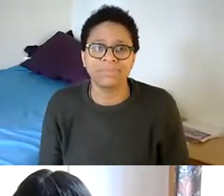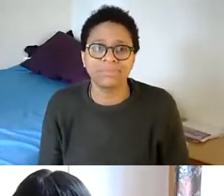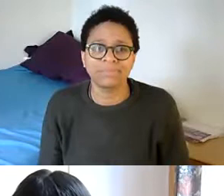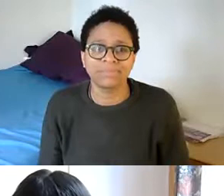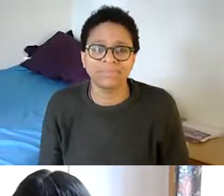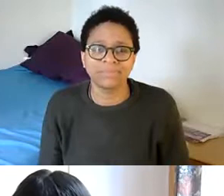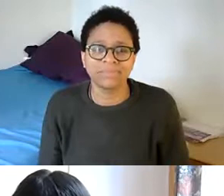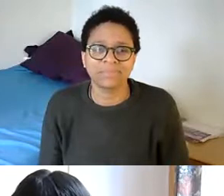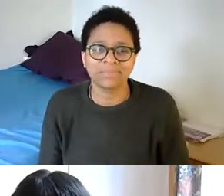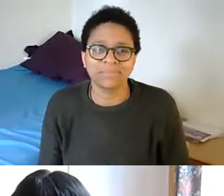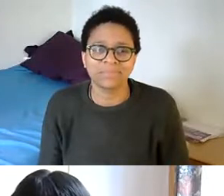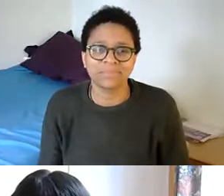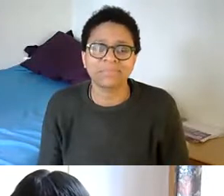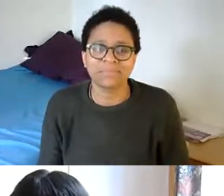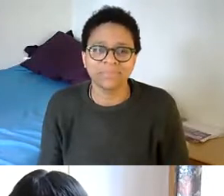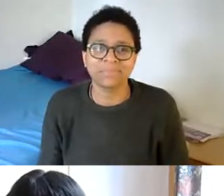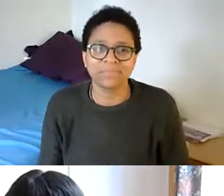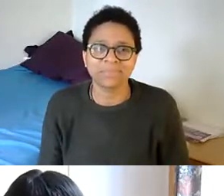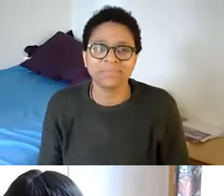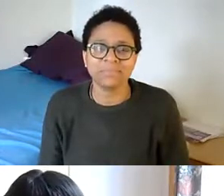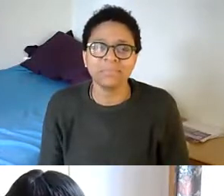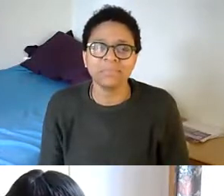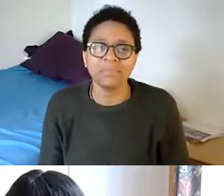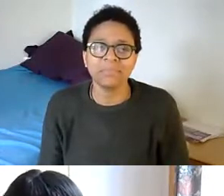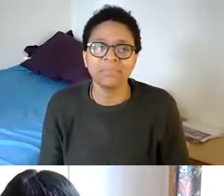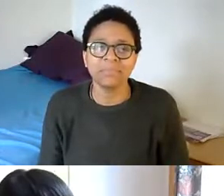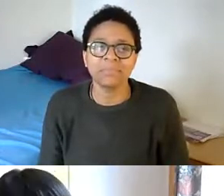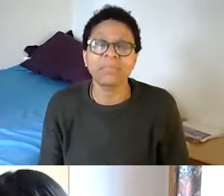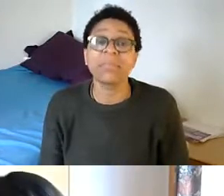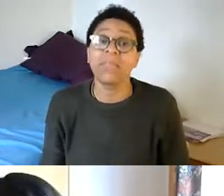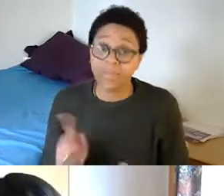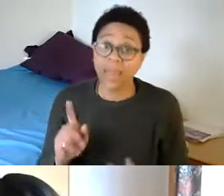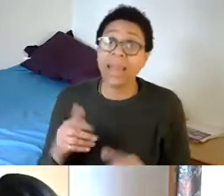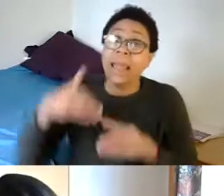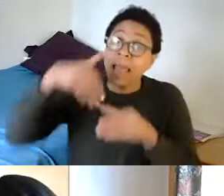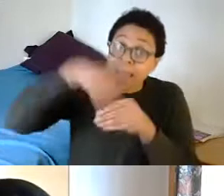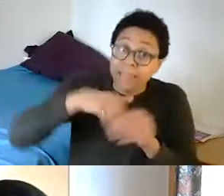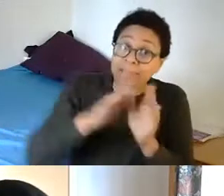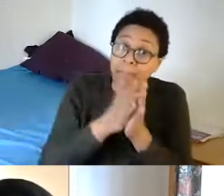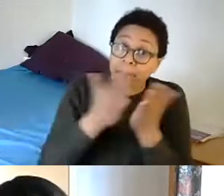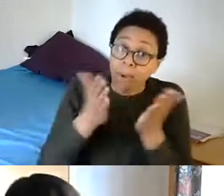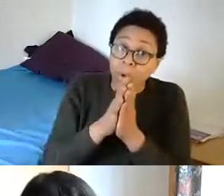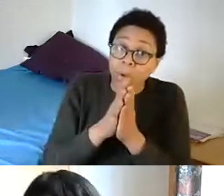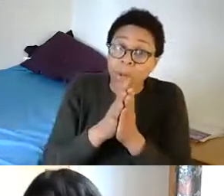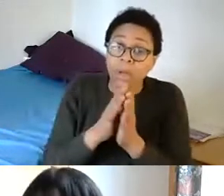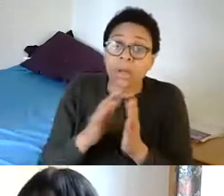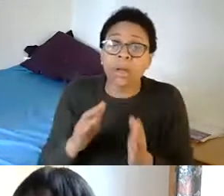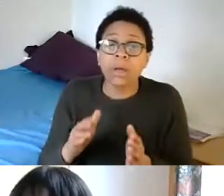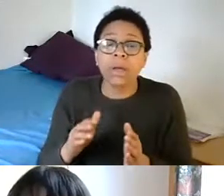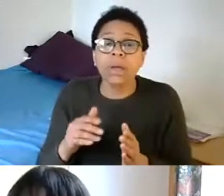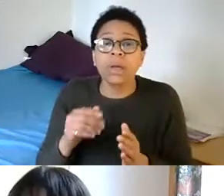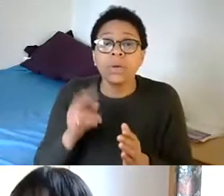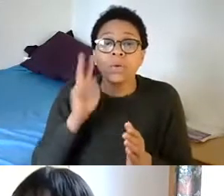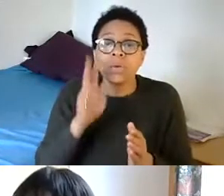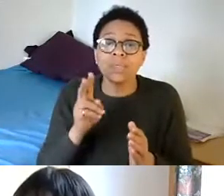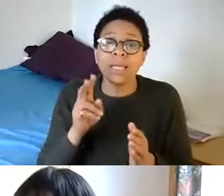Can you see? Mm-hmm. And then the pages, inside the pages of the book, for instance, here, he's put cotton,